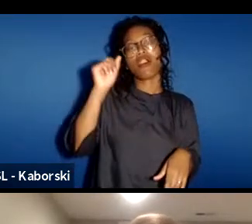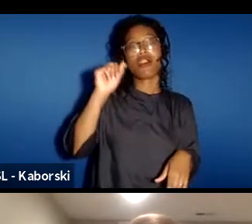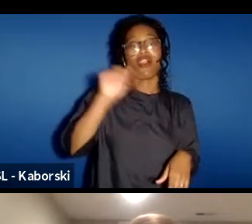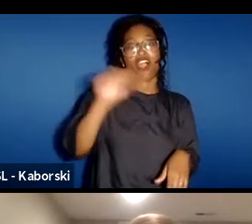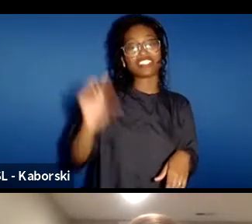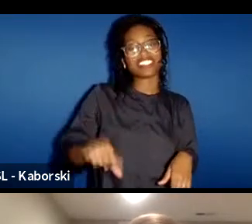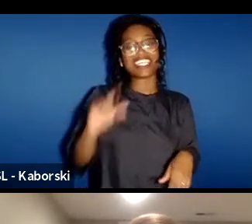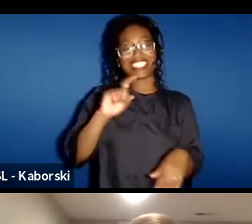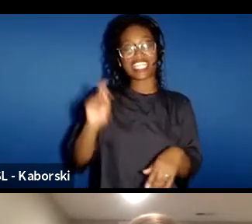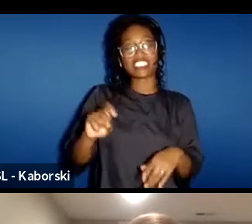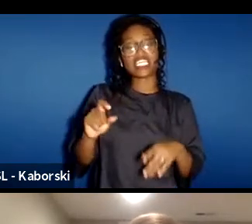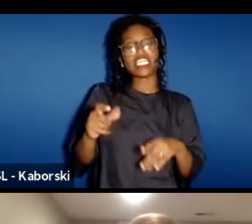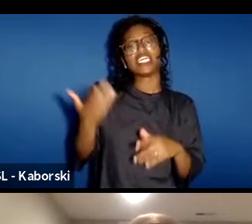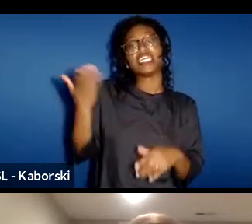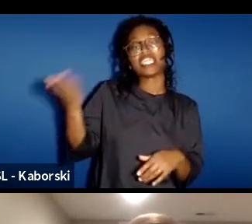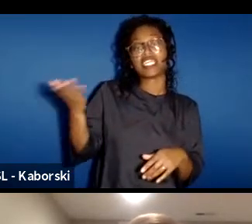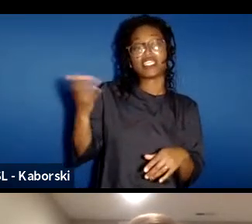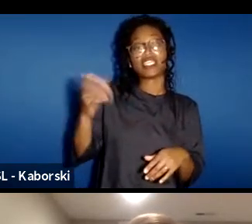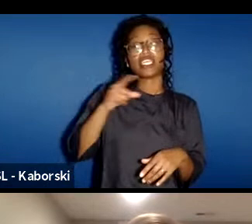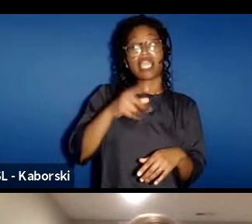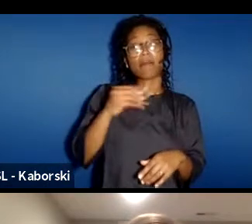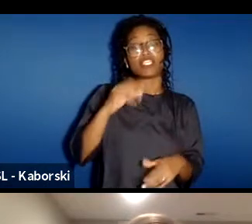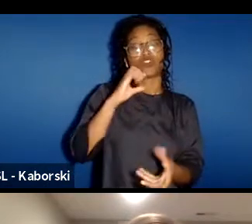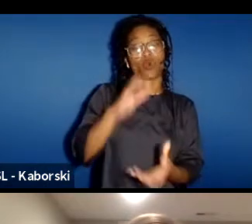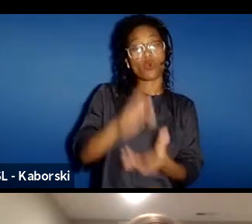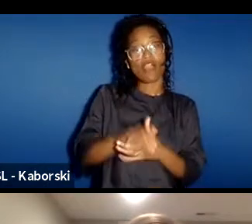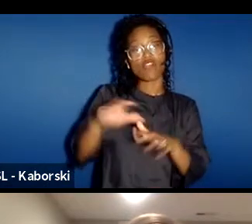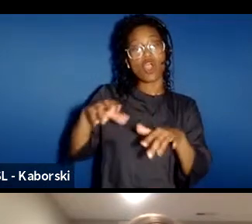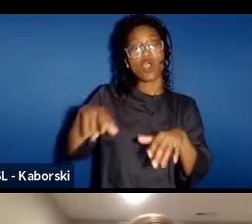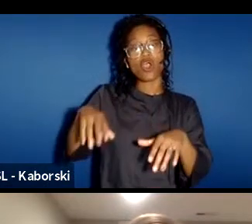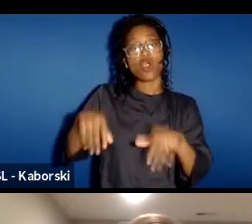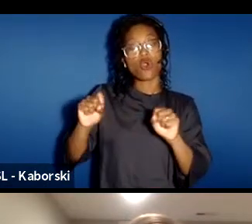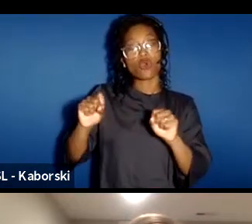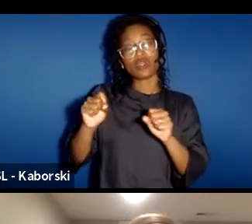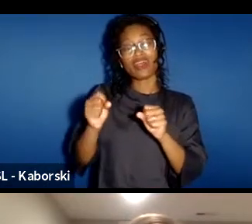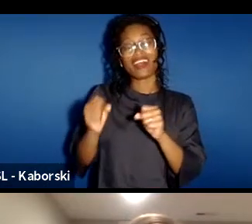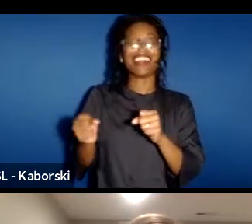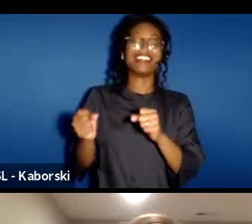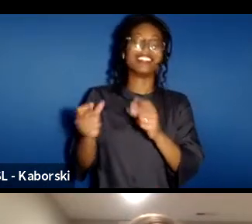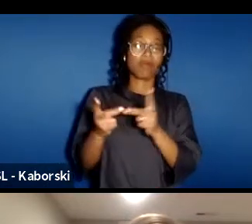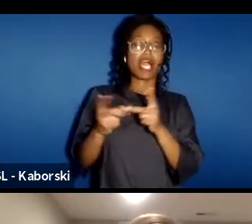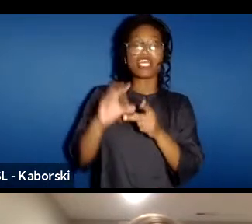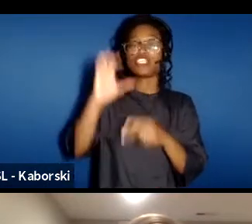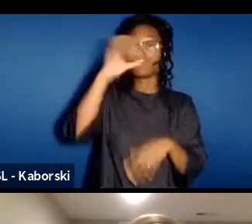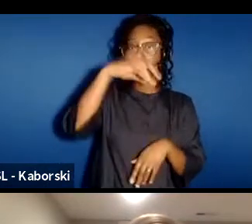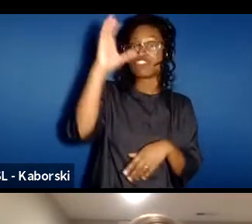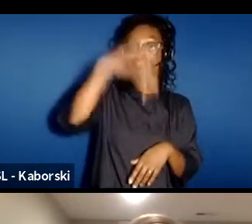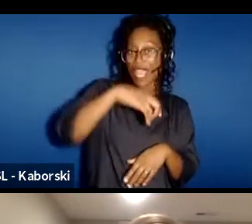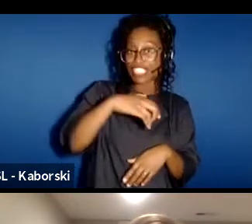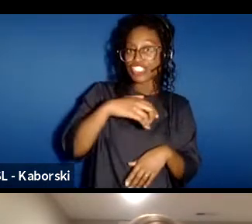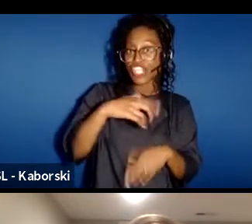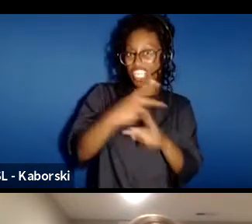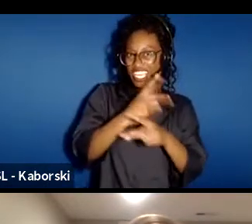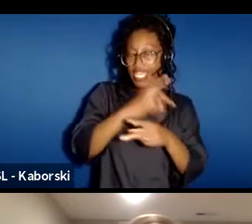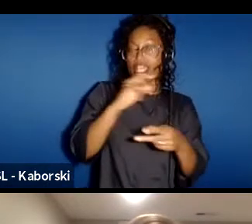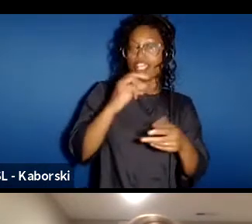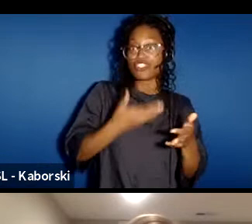and his wife owned a spot, and Stranger and Stranger uses him a lot as kind of a hired gun. And so